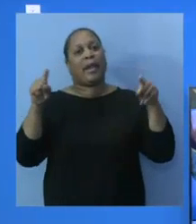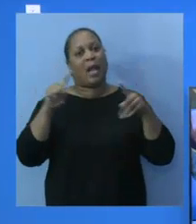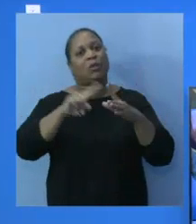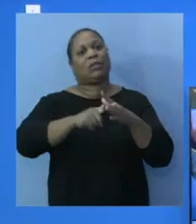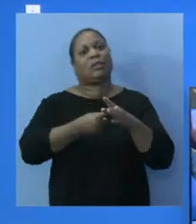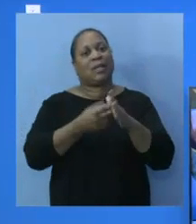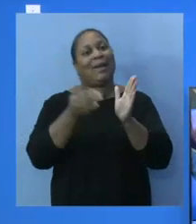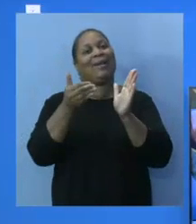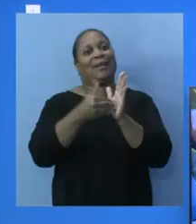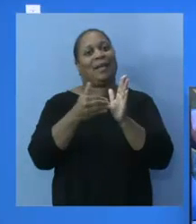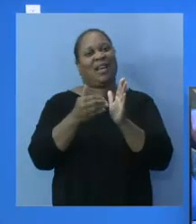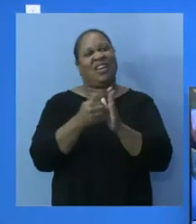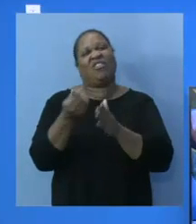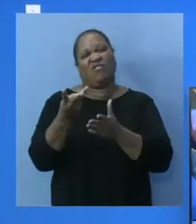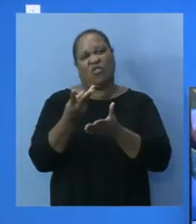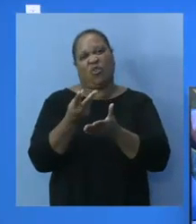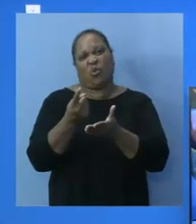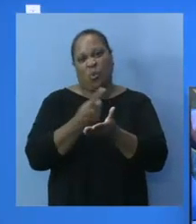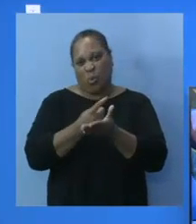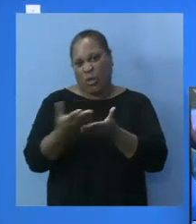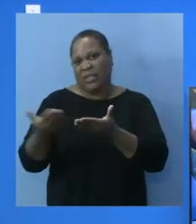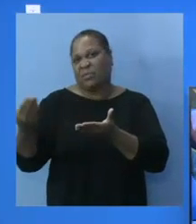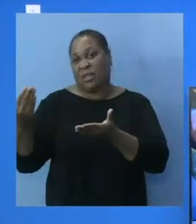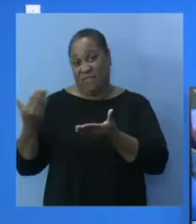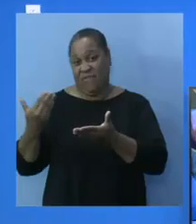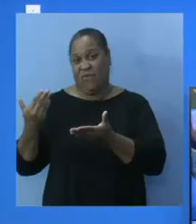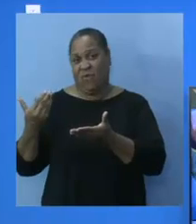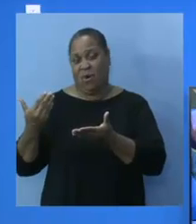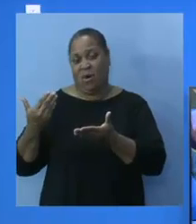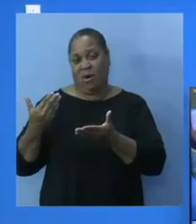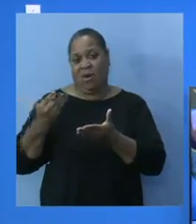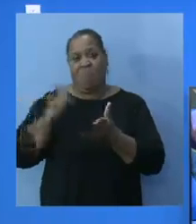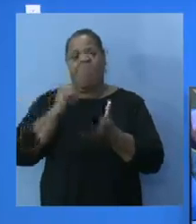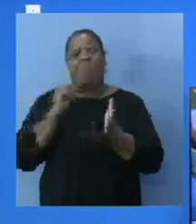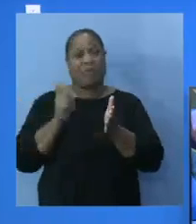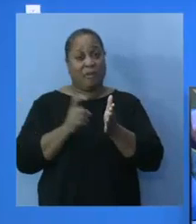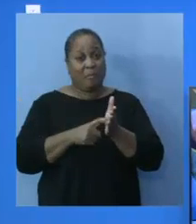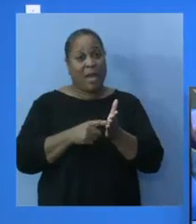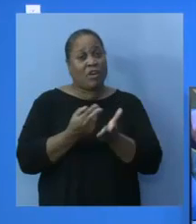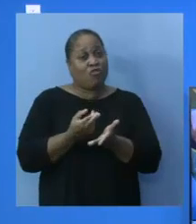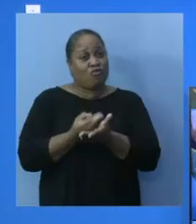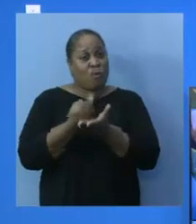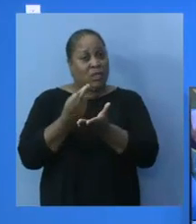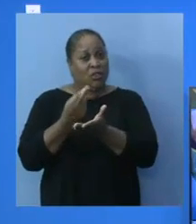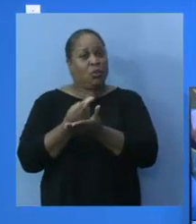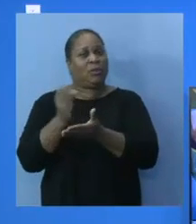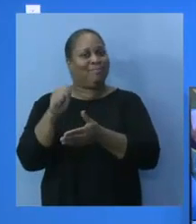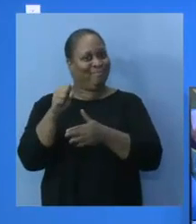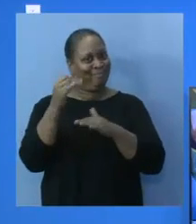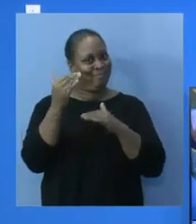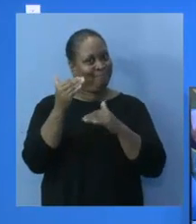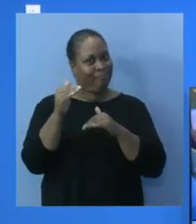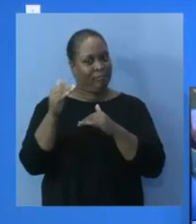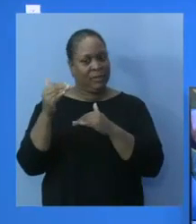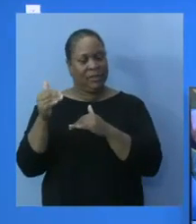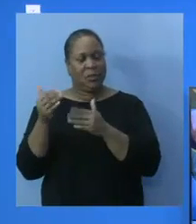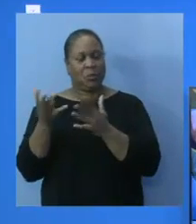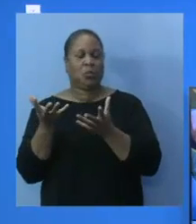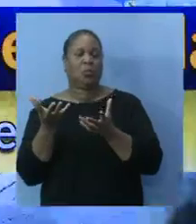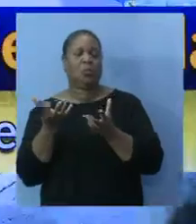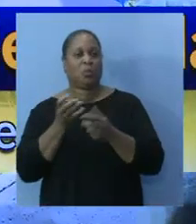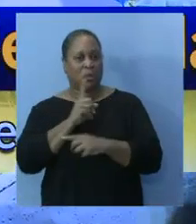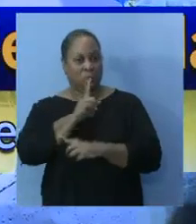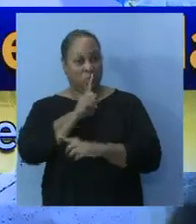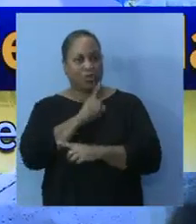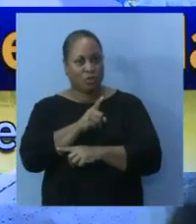be announced a few weeks beforehand. The most important thing is that as we recognize resources are certainly limited, and so what we want to